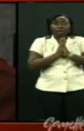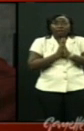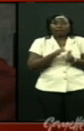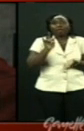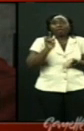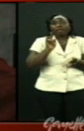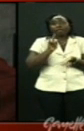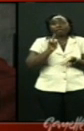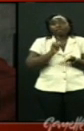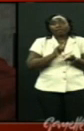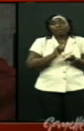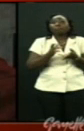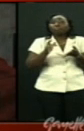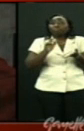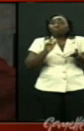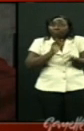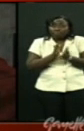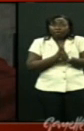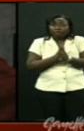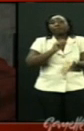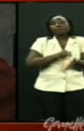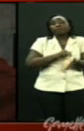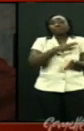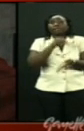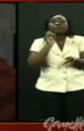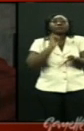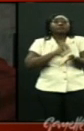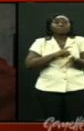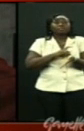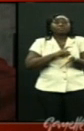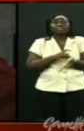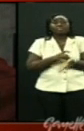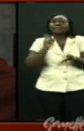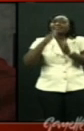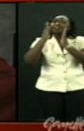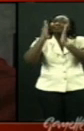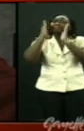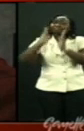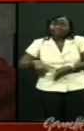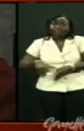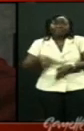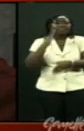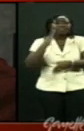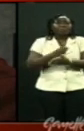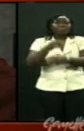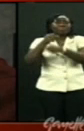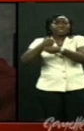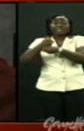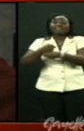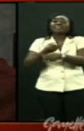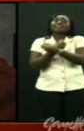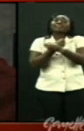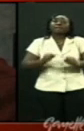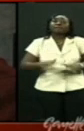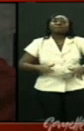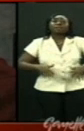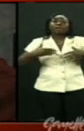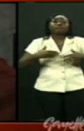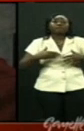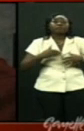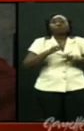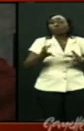and doctors at Mount Hope, we need you to put down your placards this morning and try to save another life. We don't want what